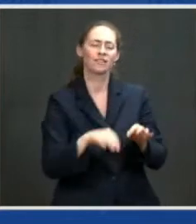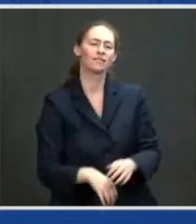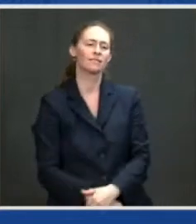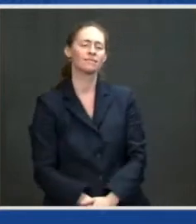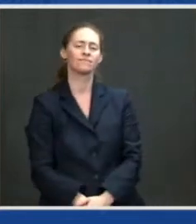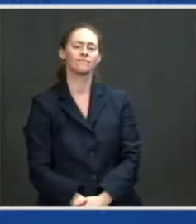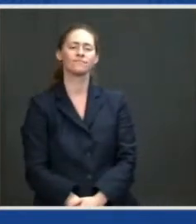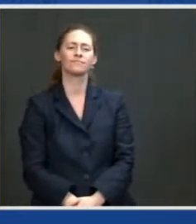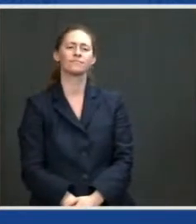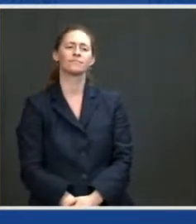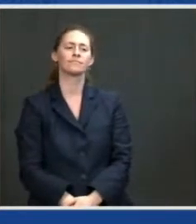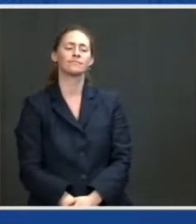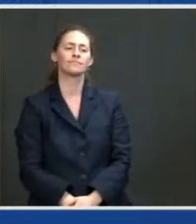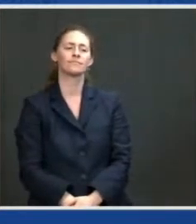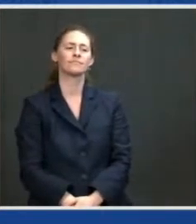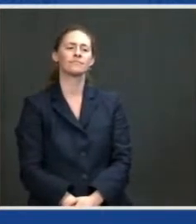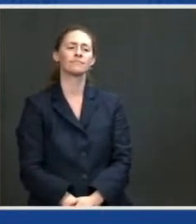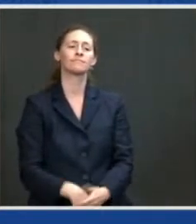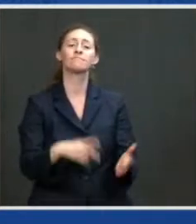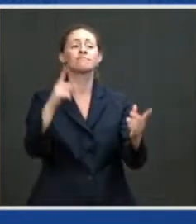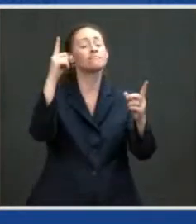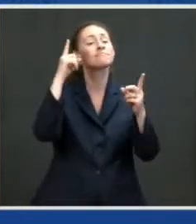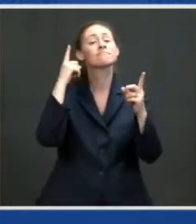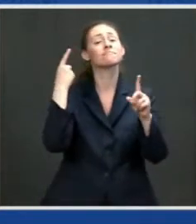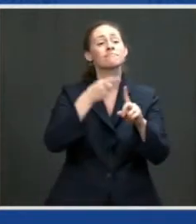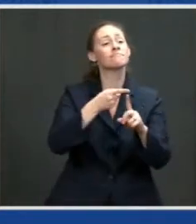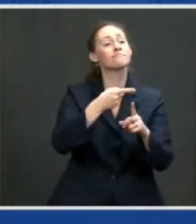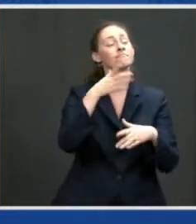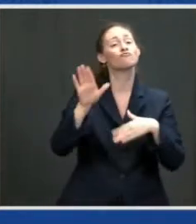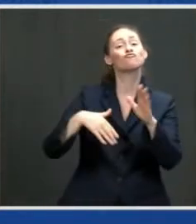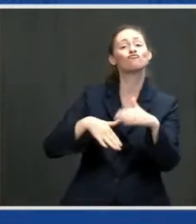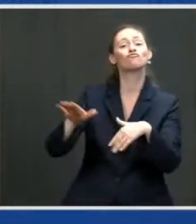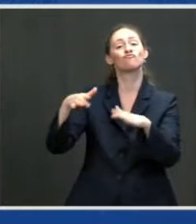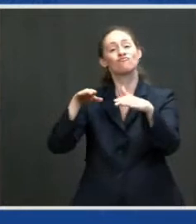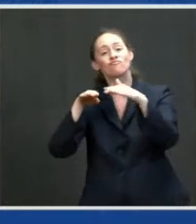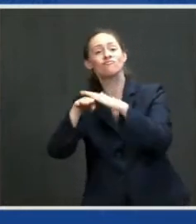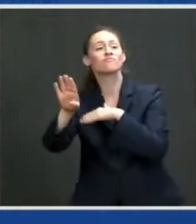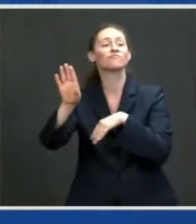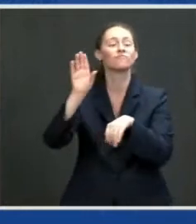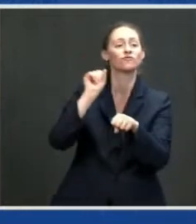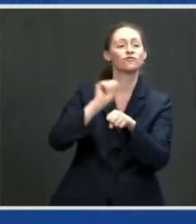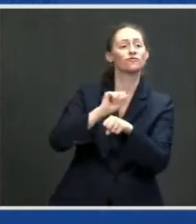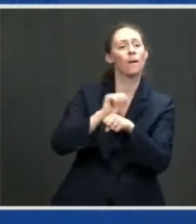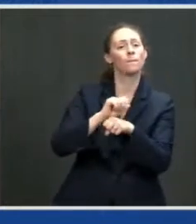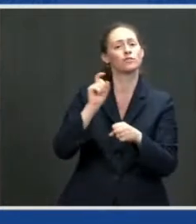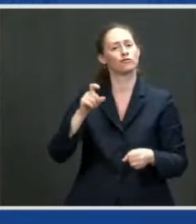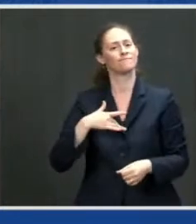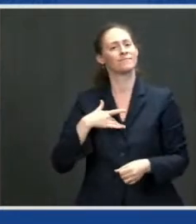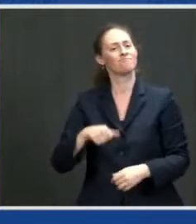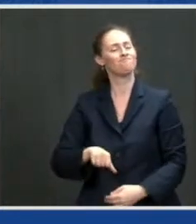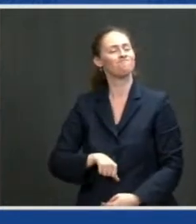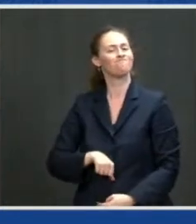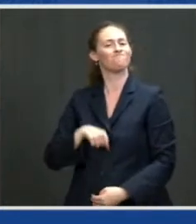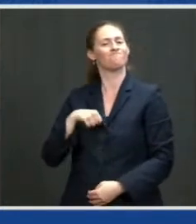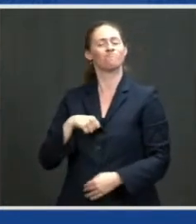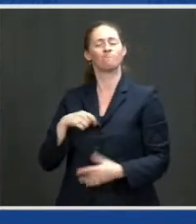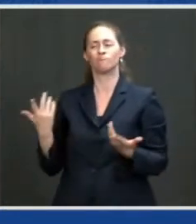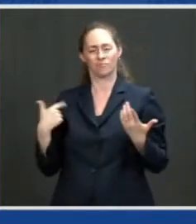at the door. Full employment also means more options and opportunities for workers, including Black, Hispanic